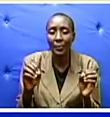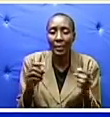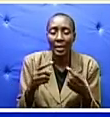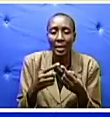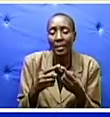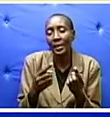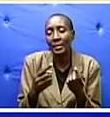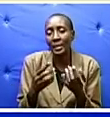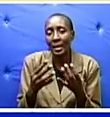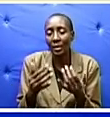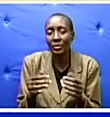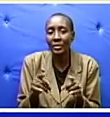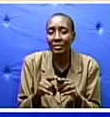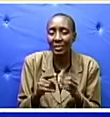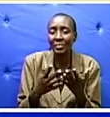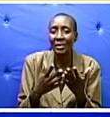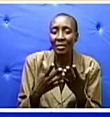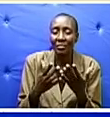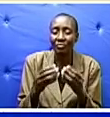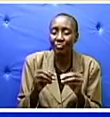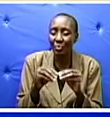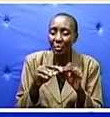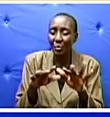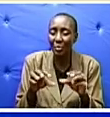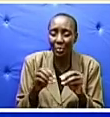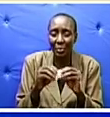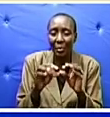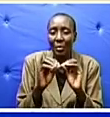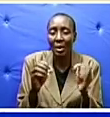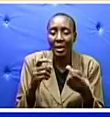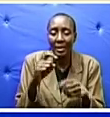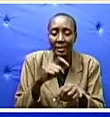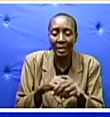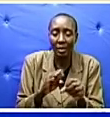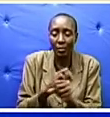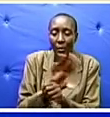gaining in terms of just the reach out. So at the time when COVID hit